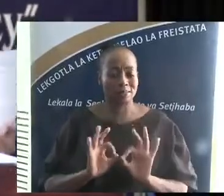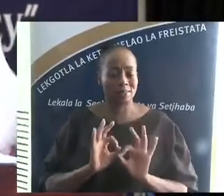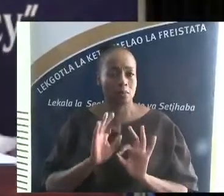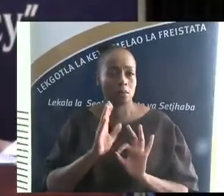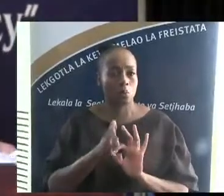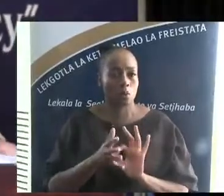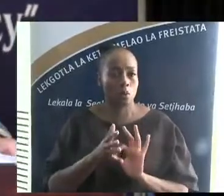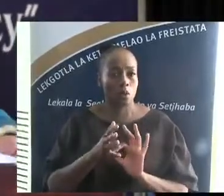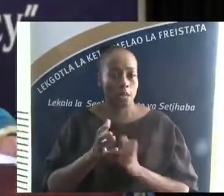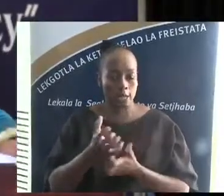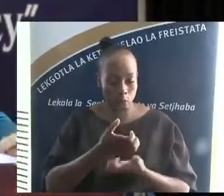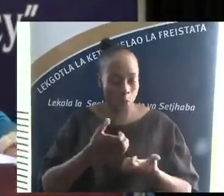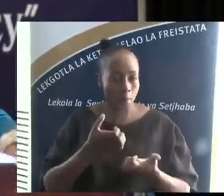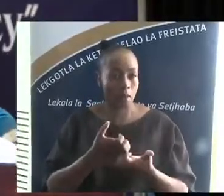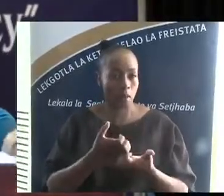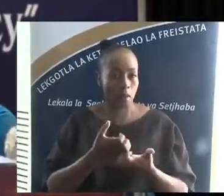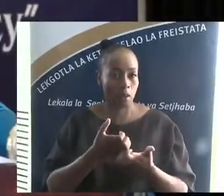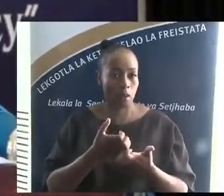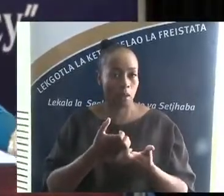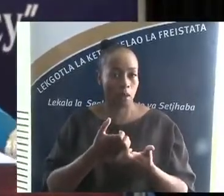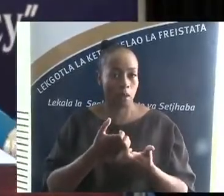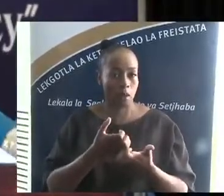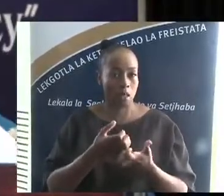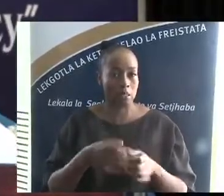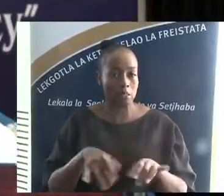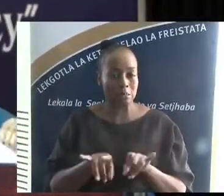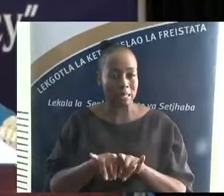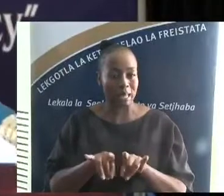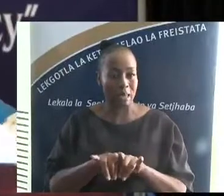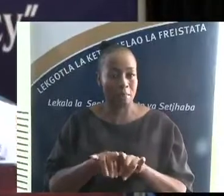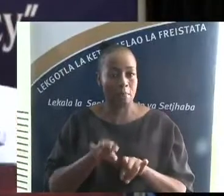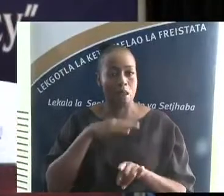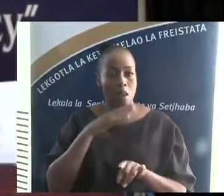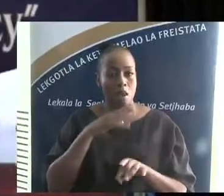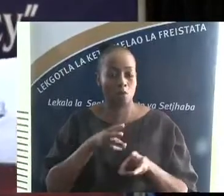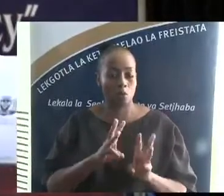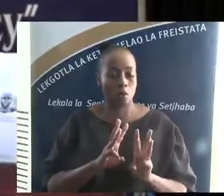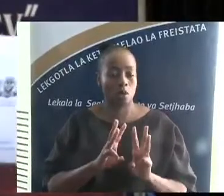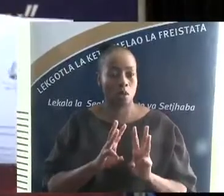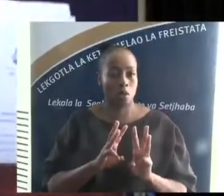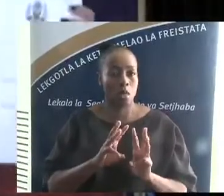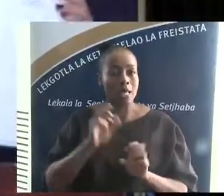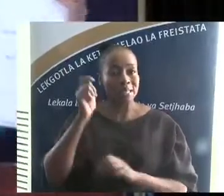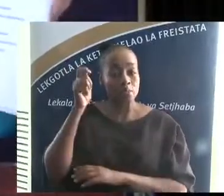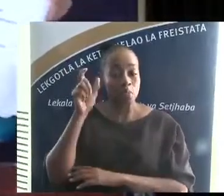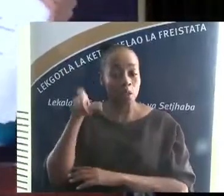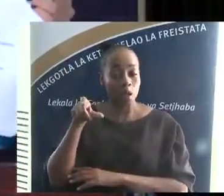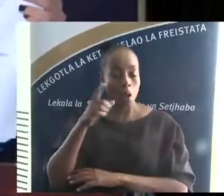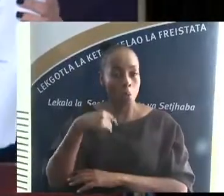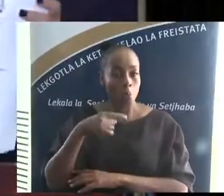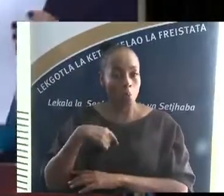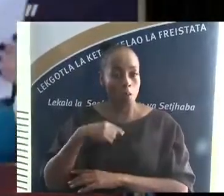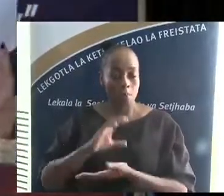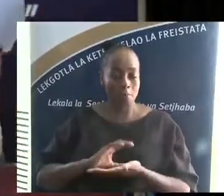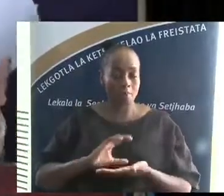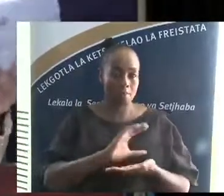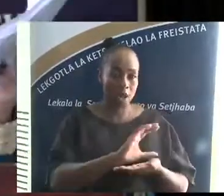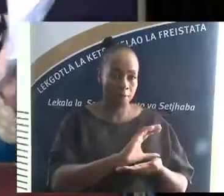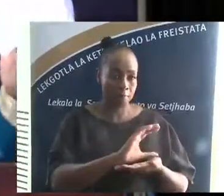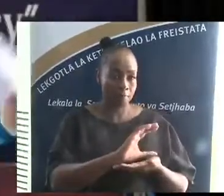economic and effective and efficient manner. Honourable Speaker, treasury is